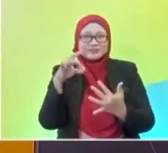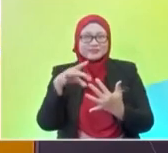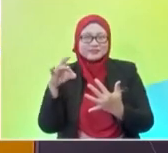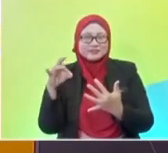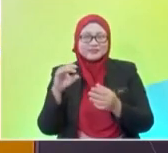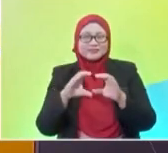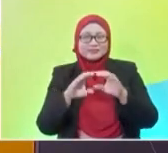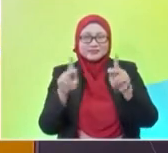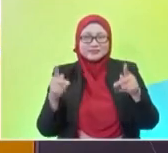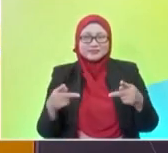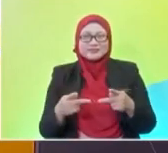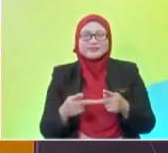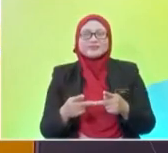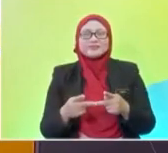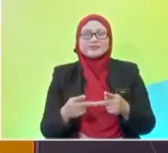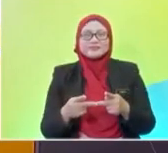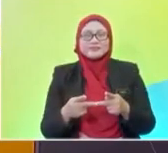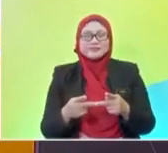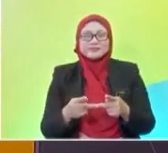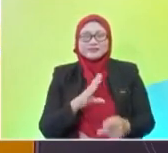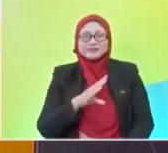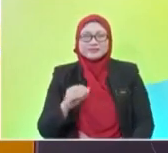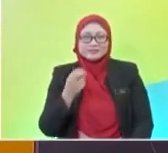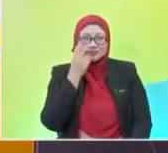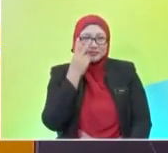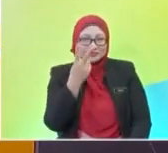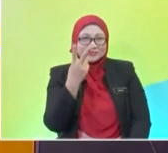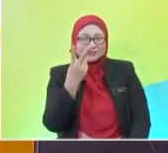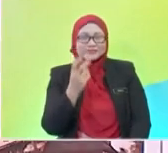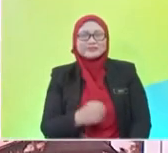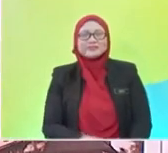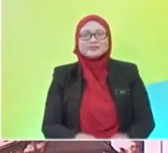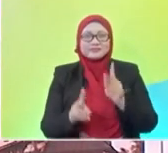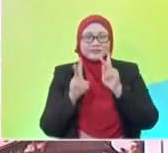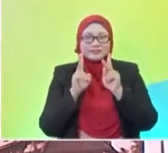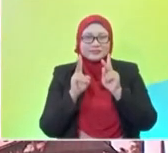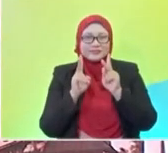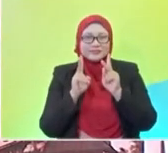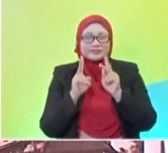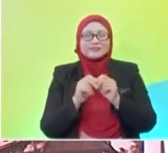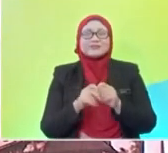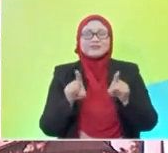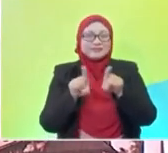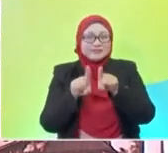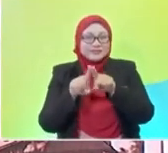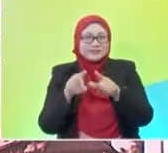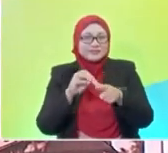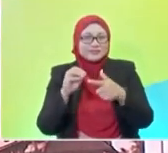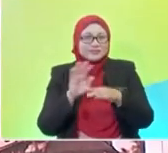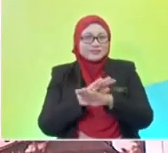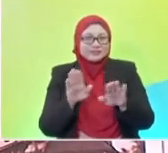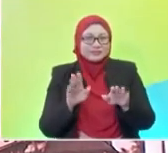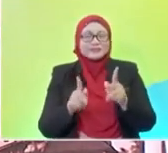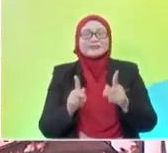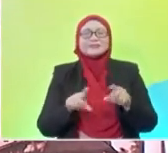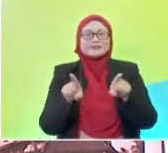cards. Flip it face up and see whether the words are the same. If it's the